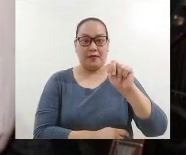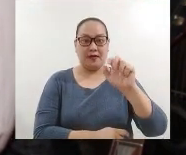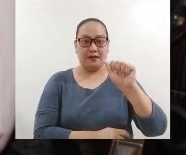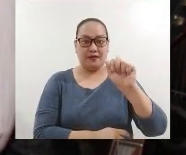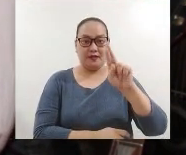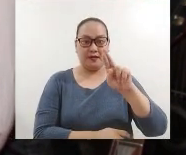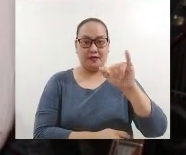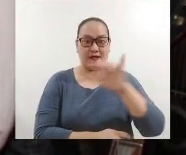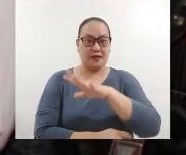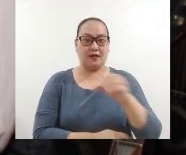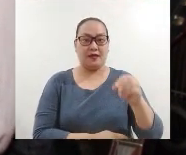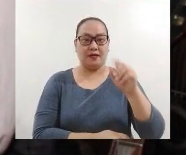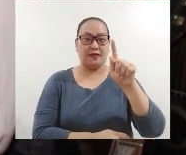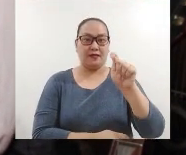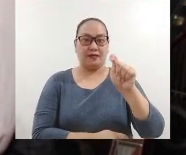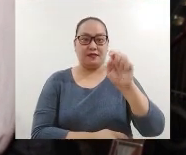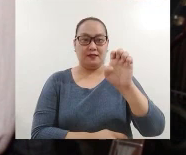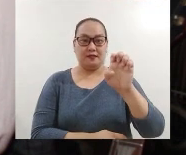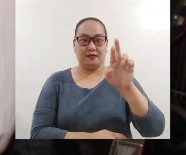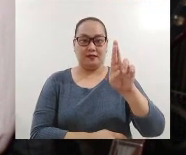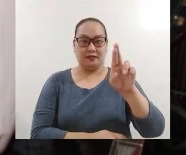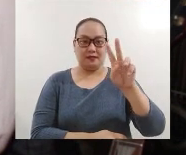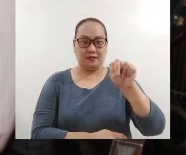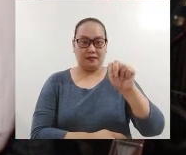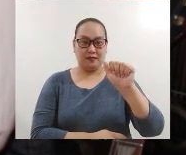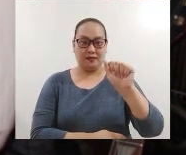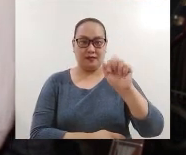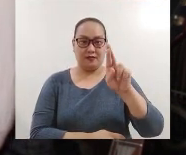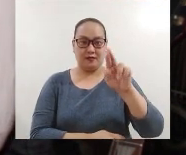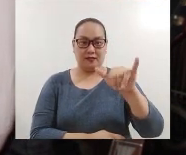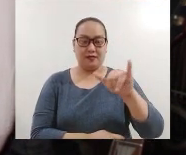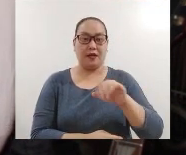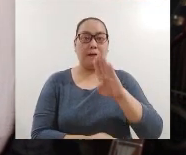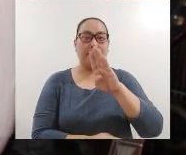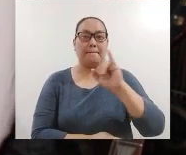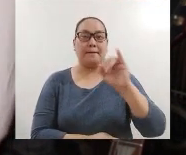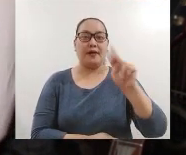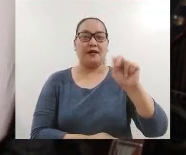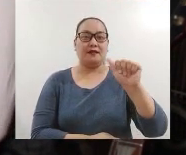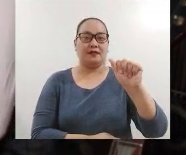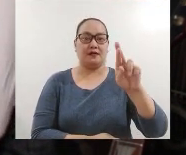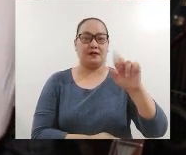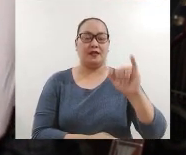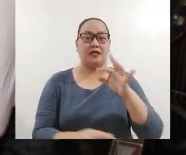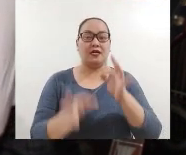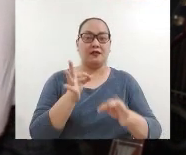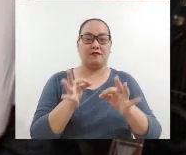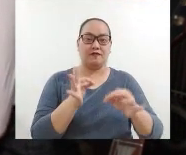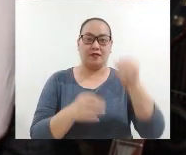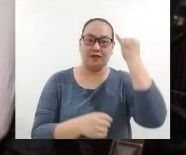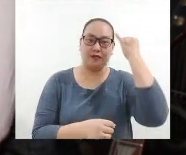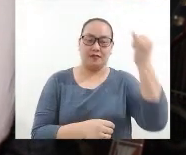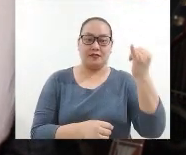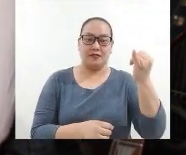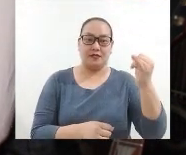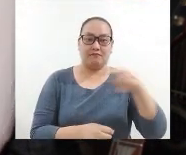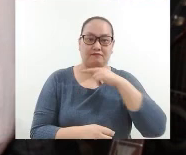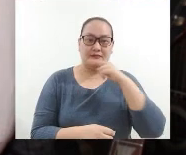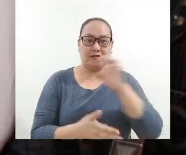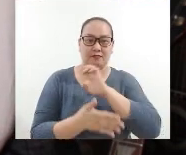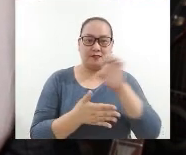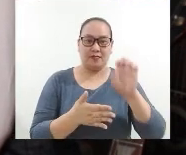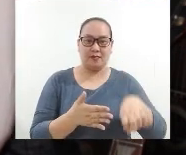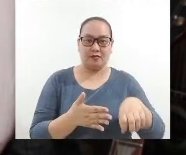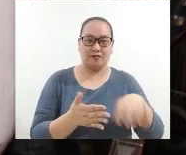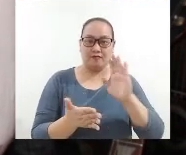ternary. The song or instrumental piece is binary when the first musical idea is not the end of the